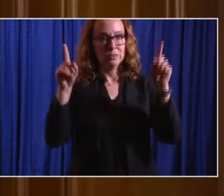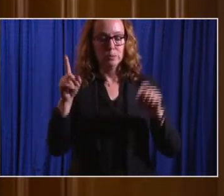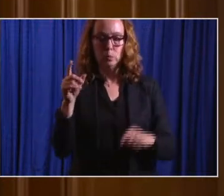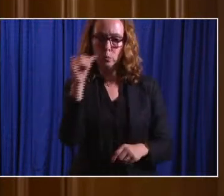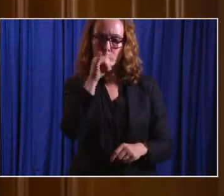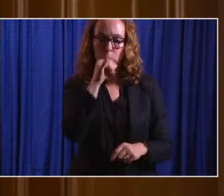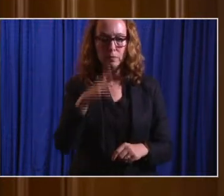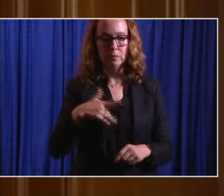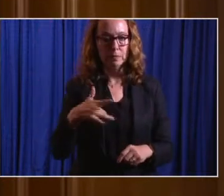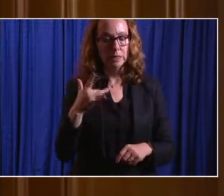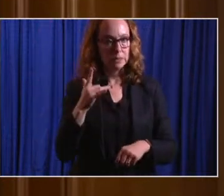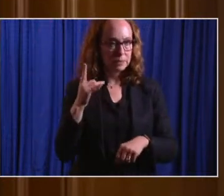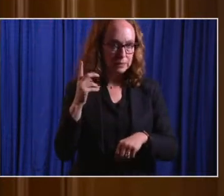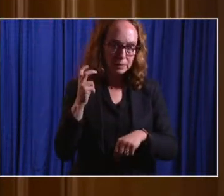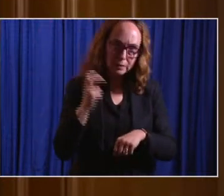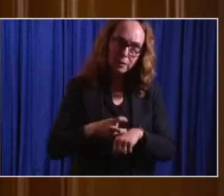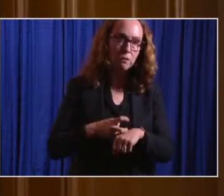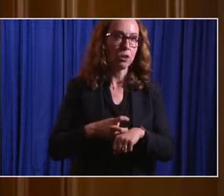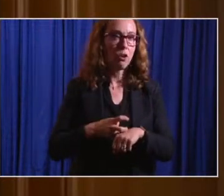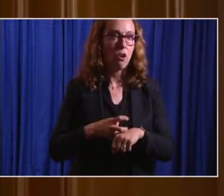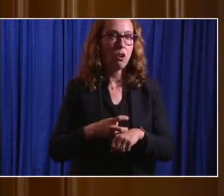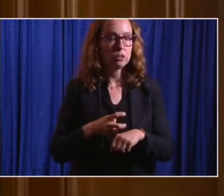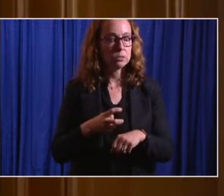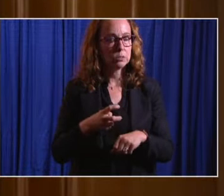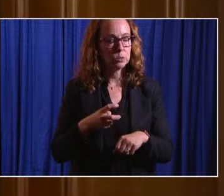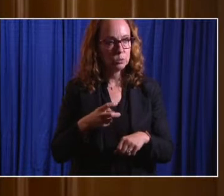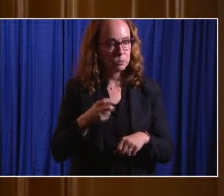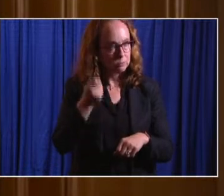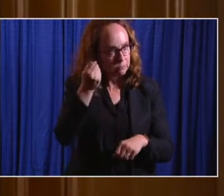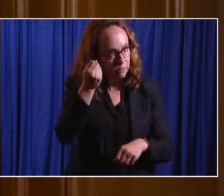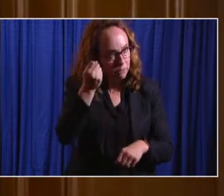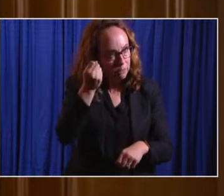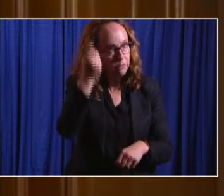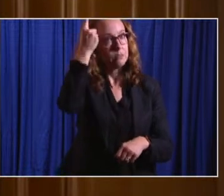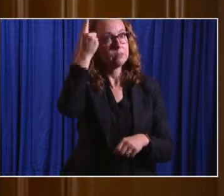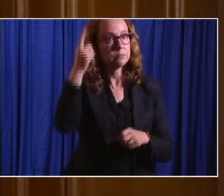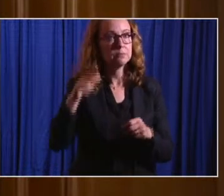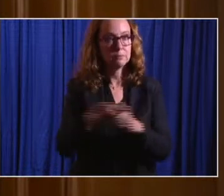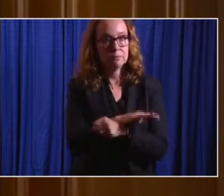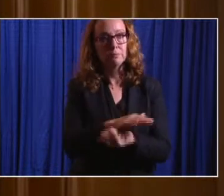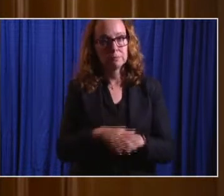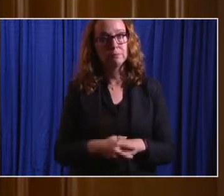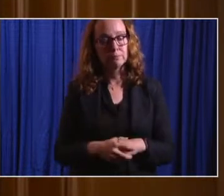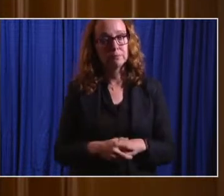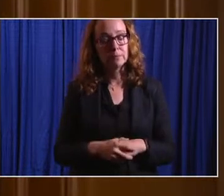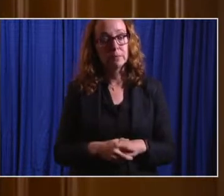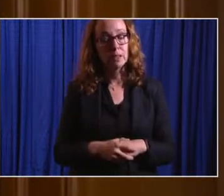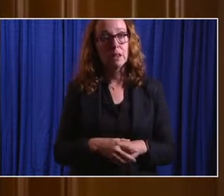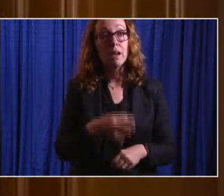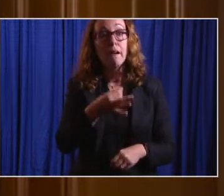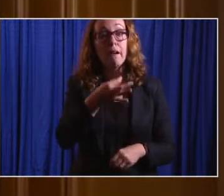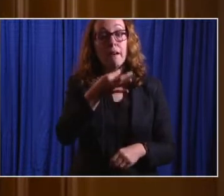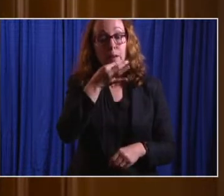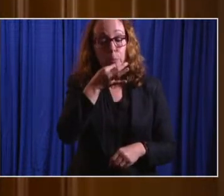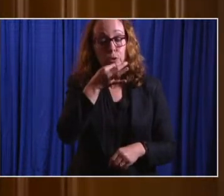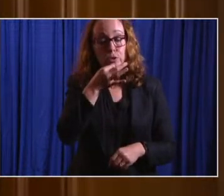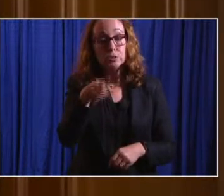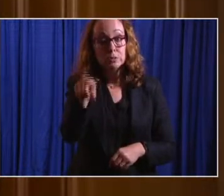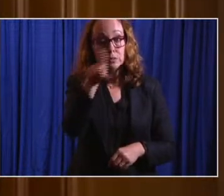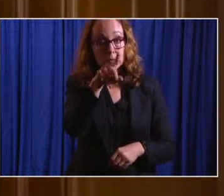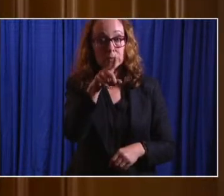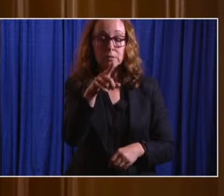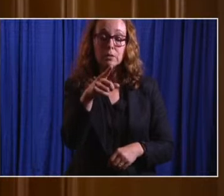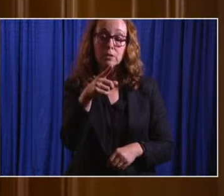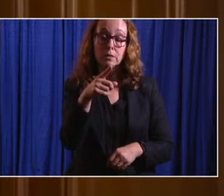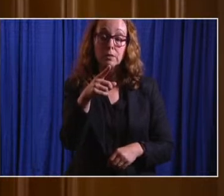to really have it sink into your head. But certainly experts were telling us it could be very, very,